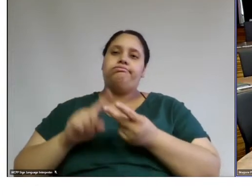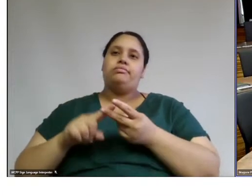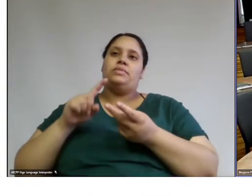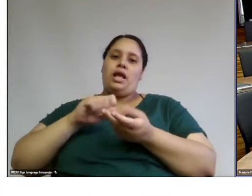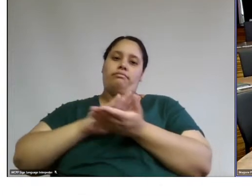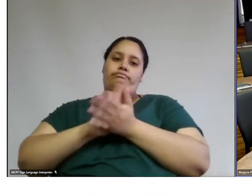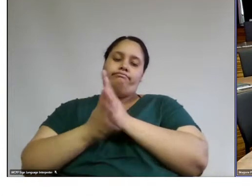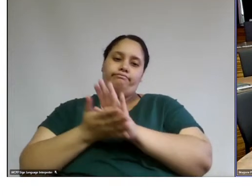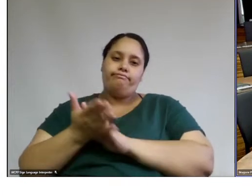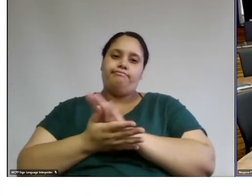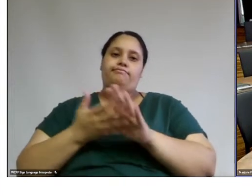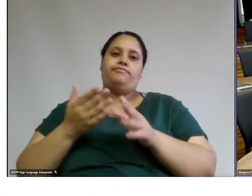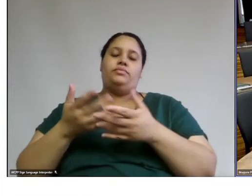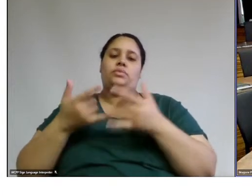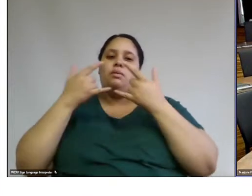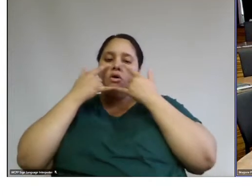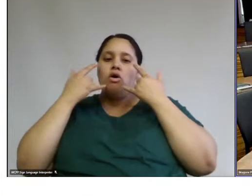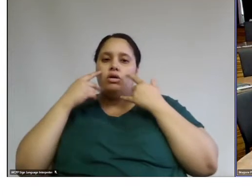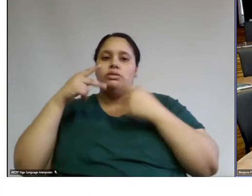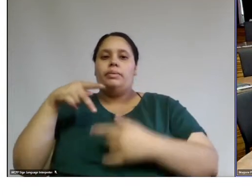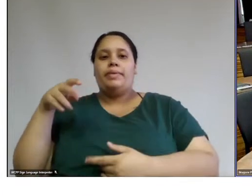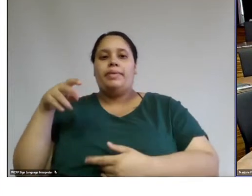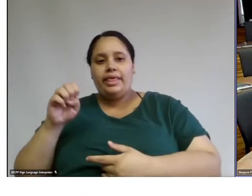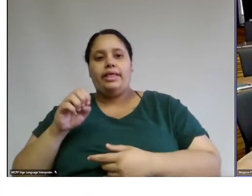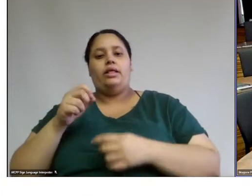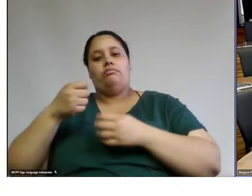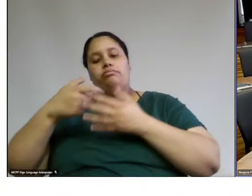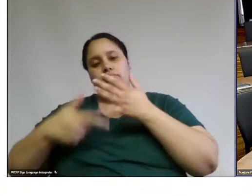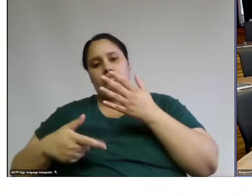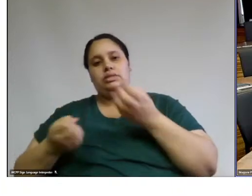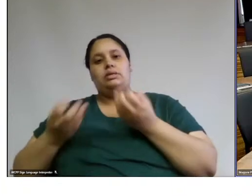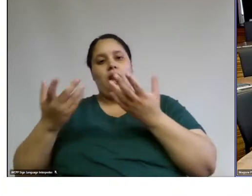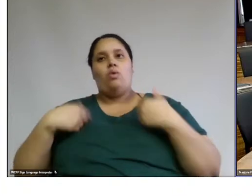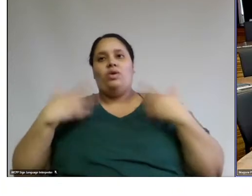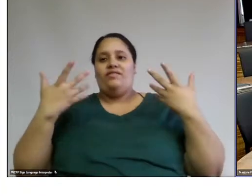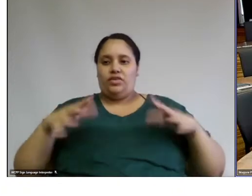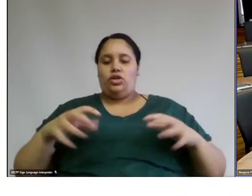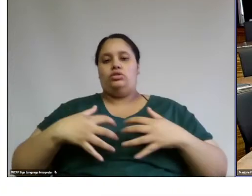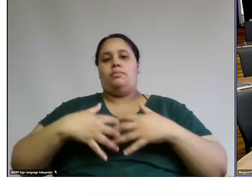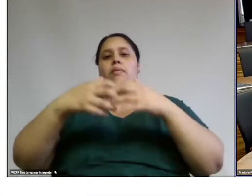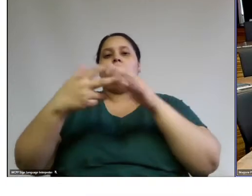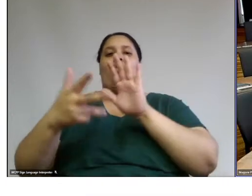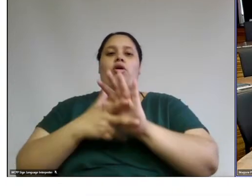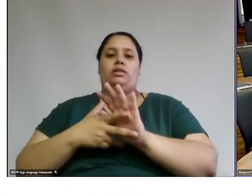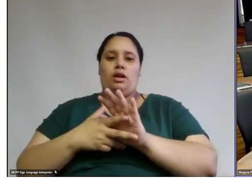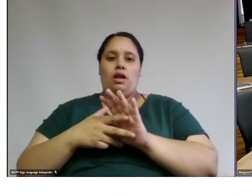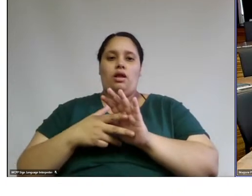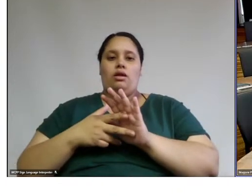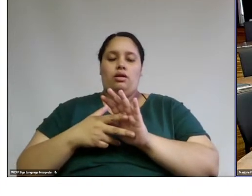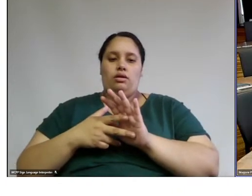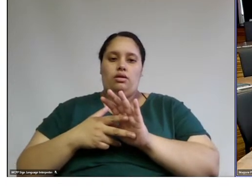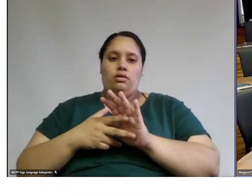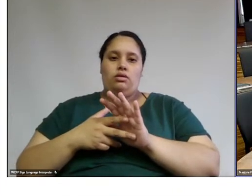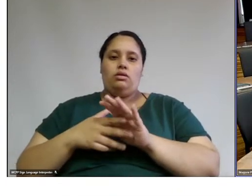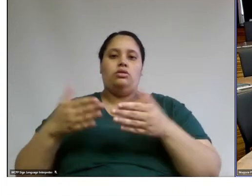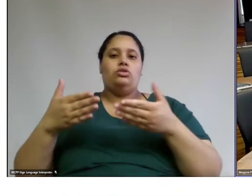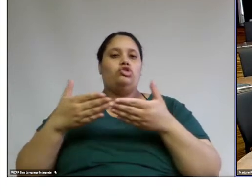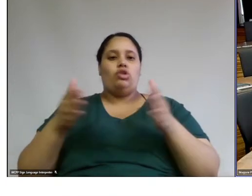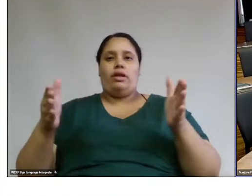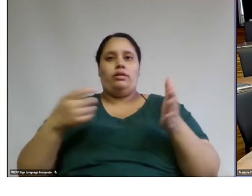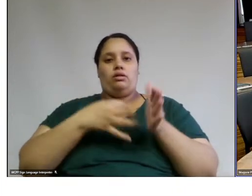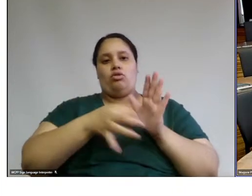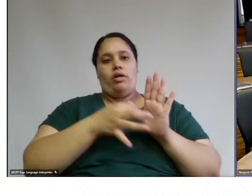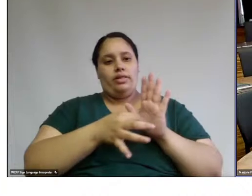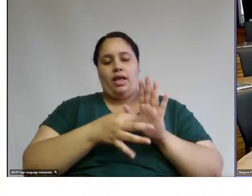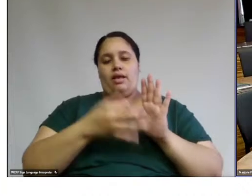sanitizers, and so forth to schools. We had that already in place. It's a general contract we have in place to